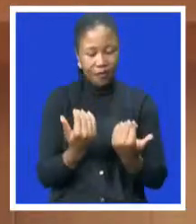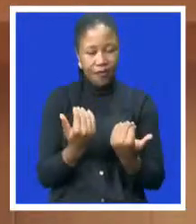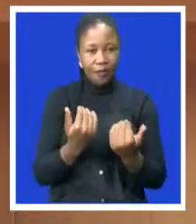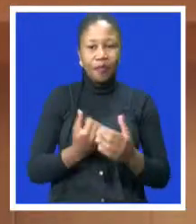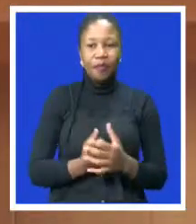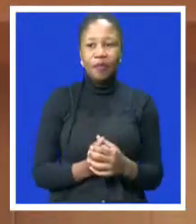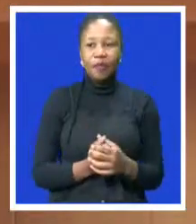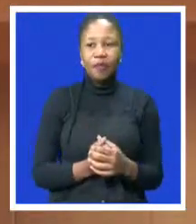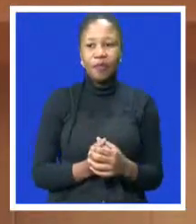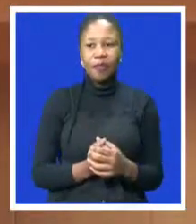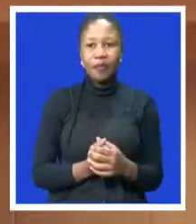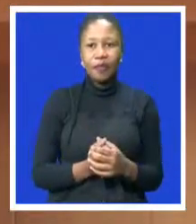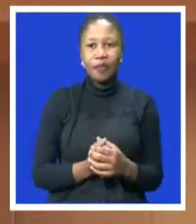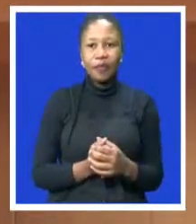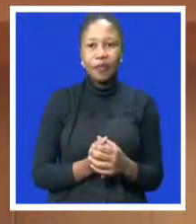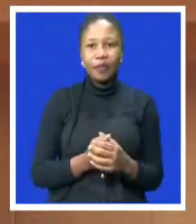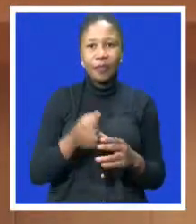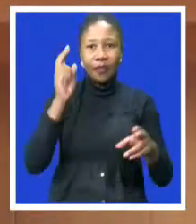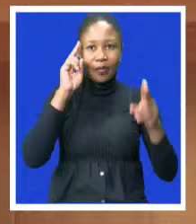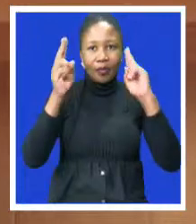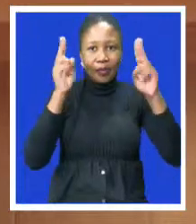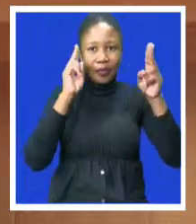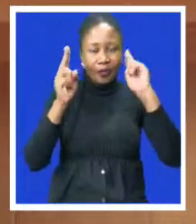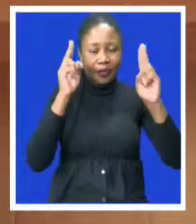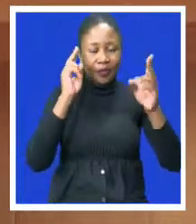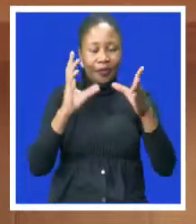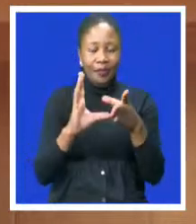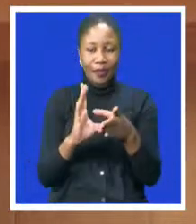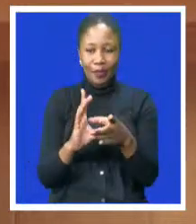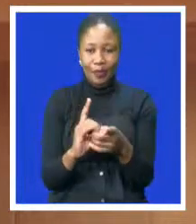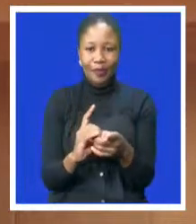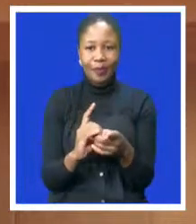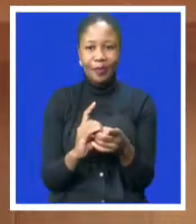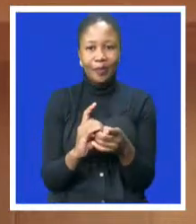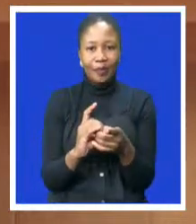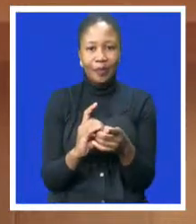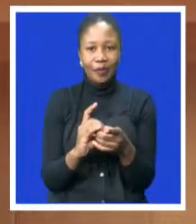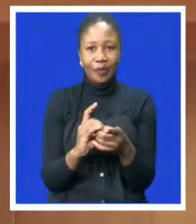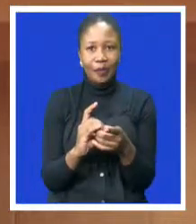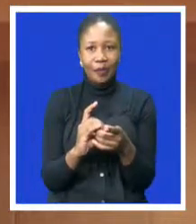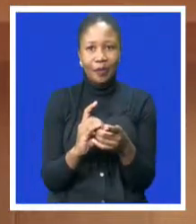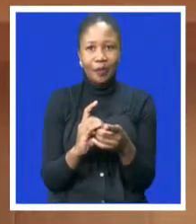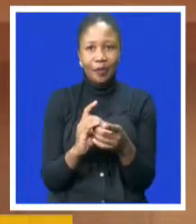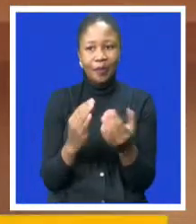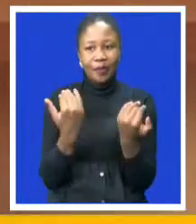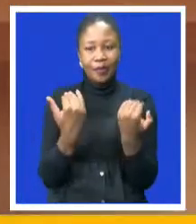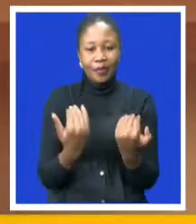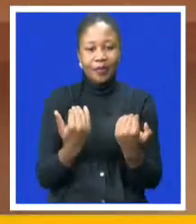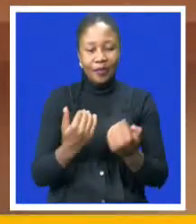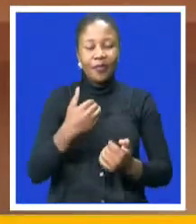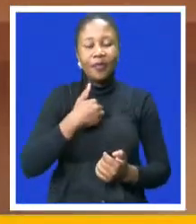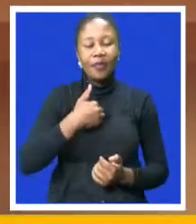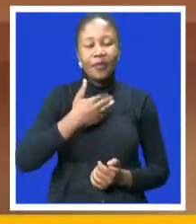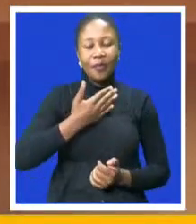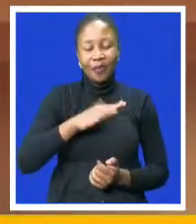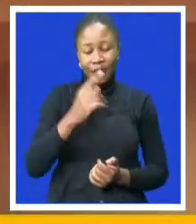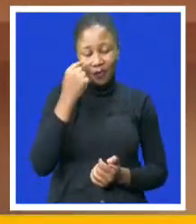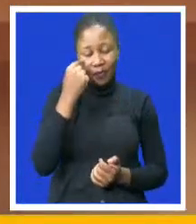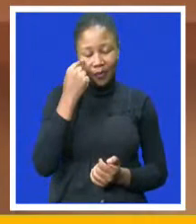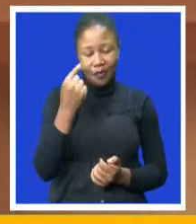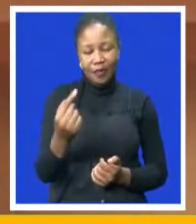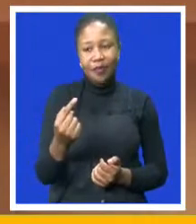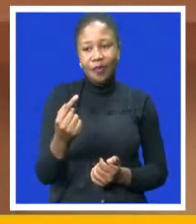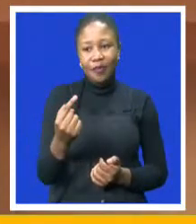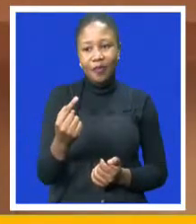are you at home? We are looking at creation. We are looking at God takes care